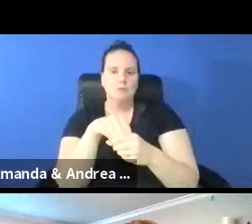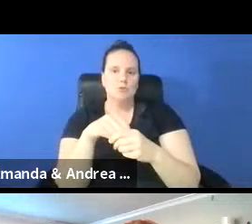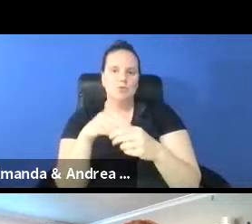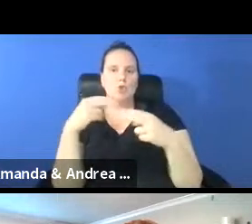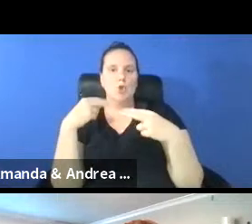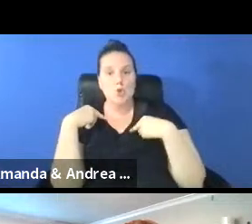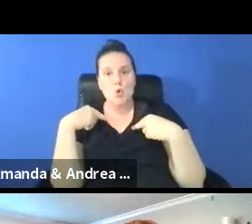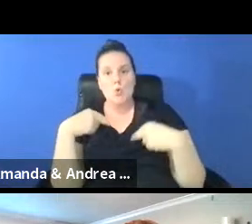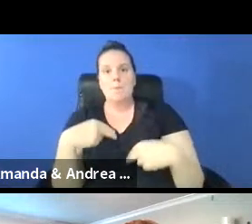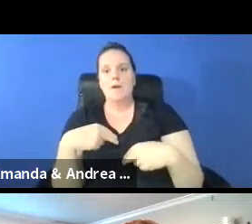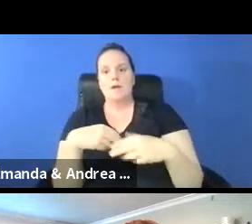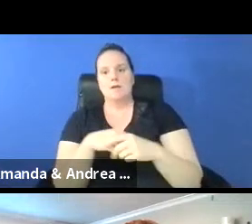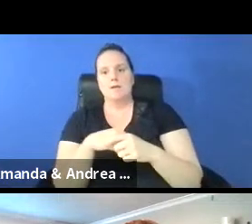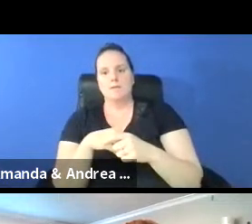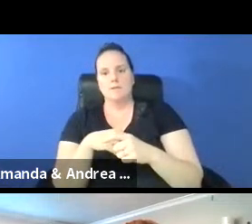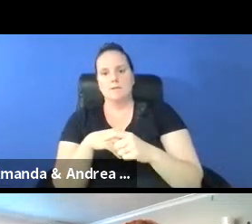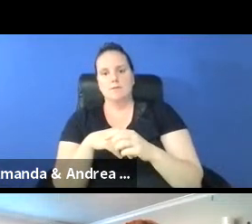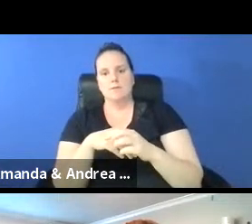of